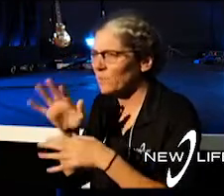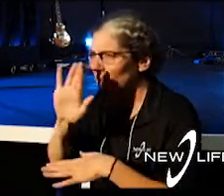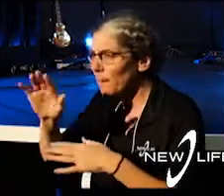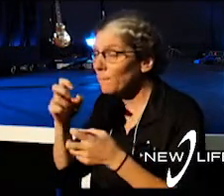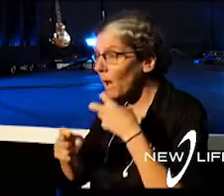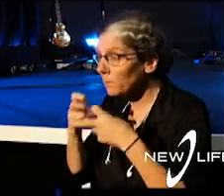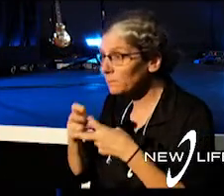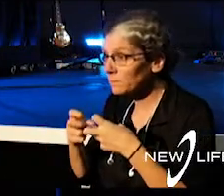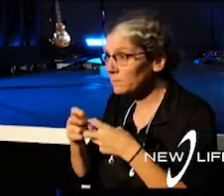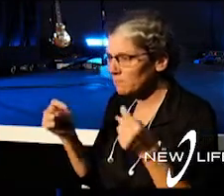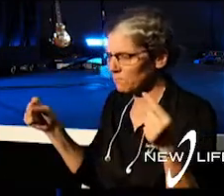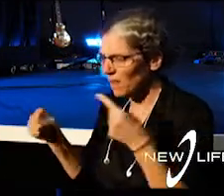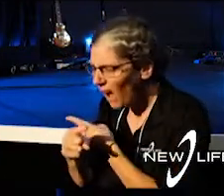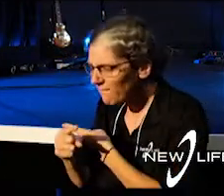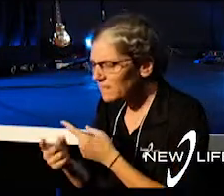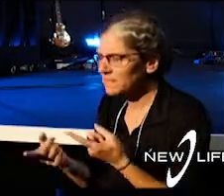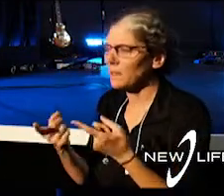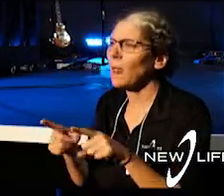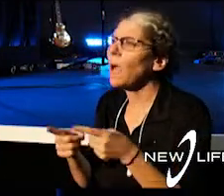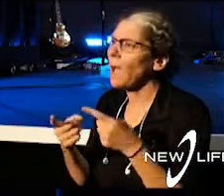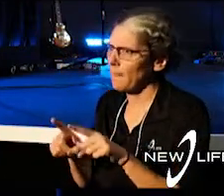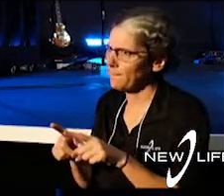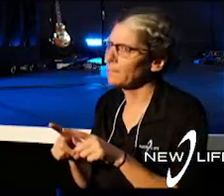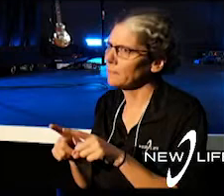anger and hostility.